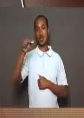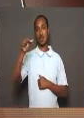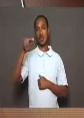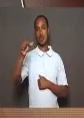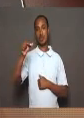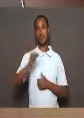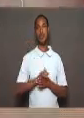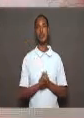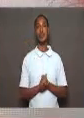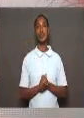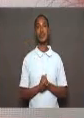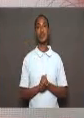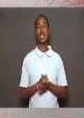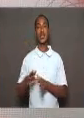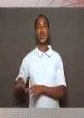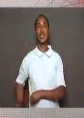tube.